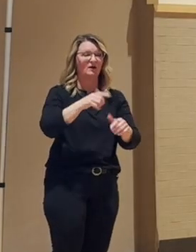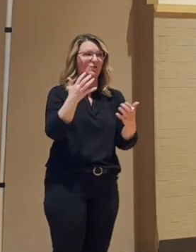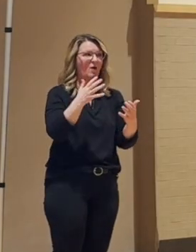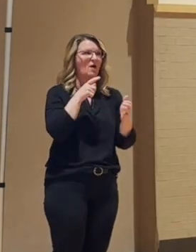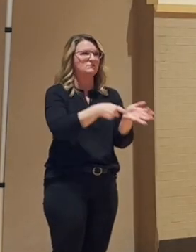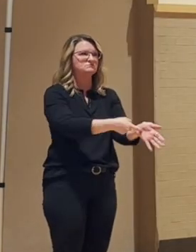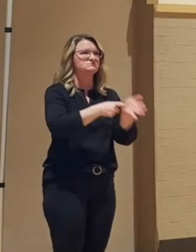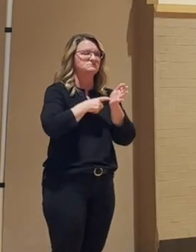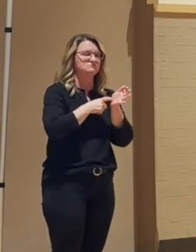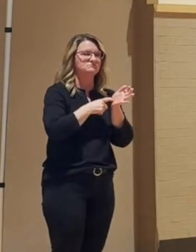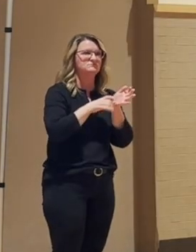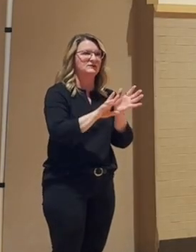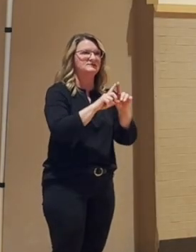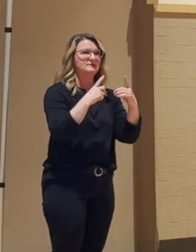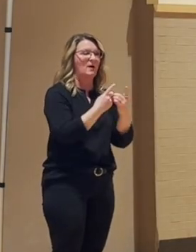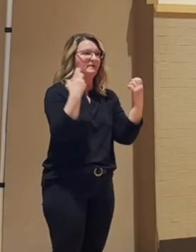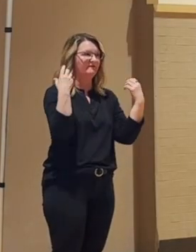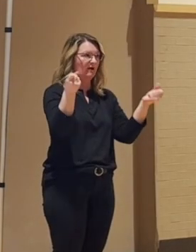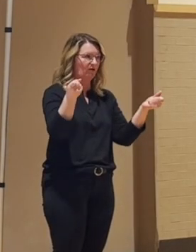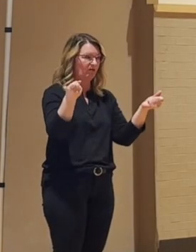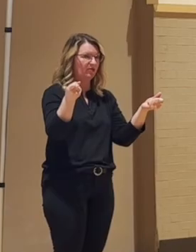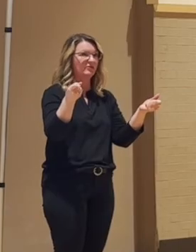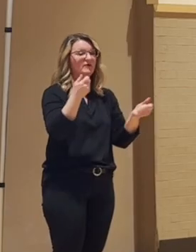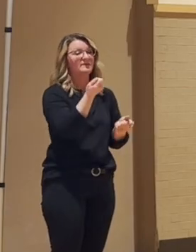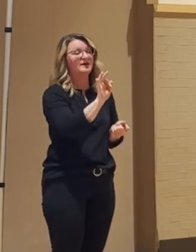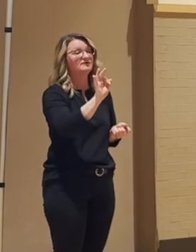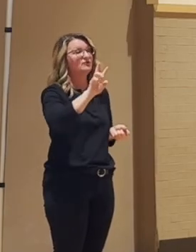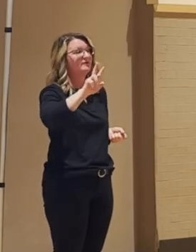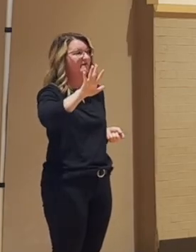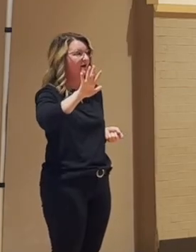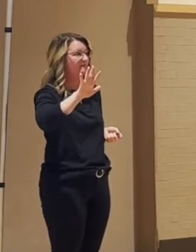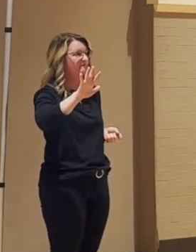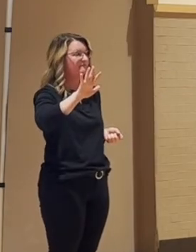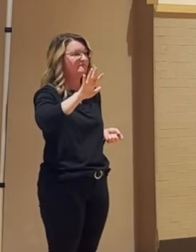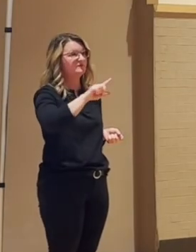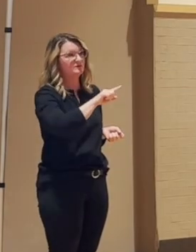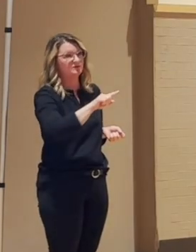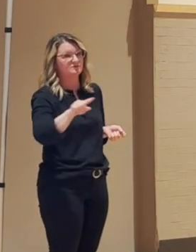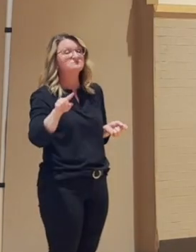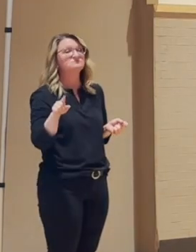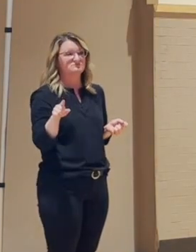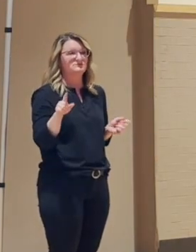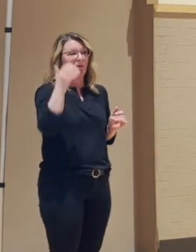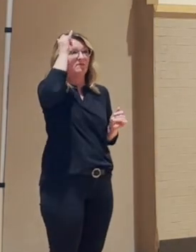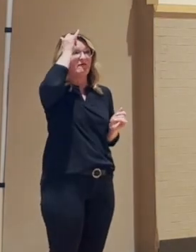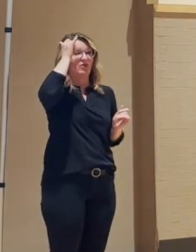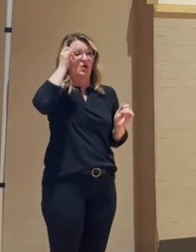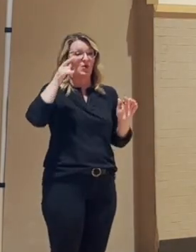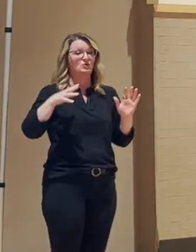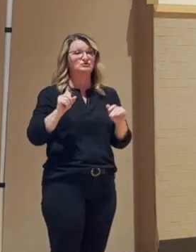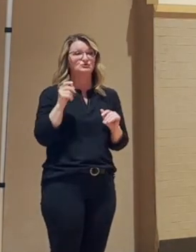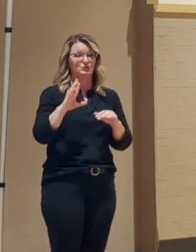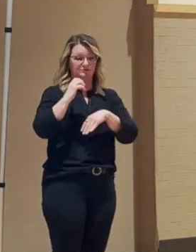mandate by the Department of Health from 1935. So basically, the Buffalo Sewer was